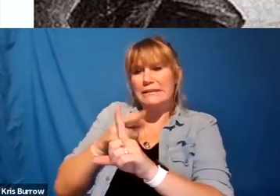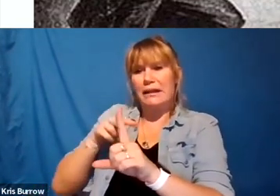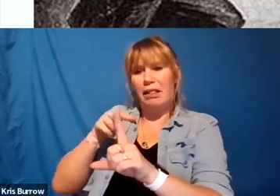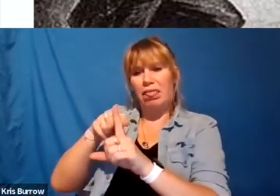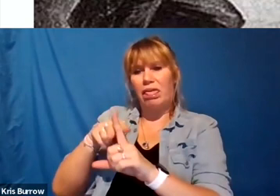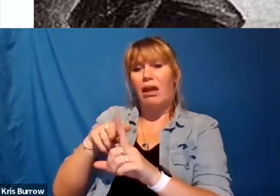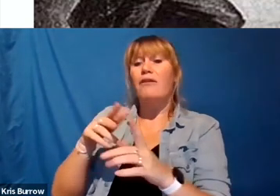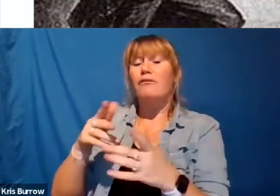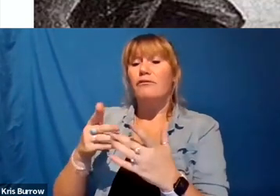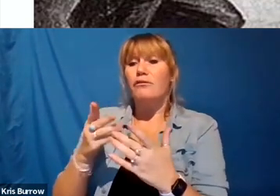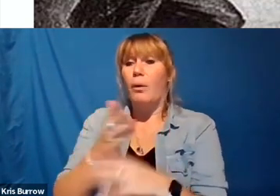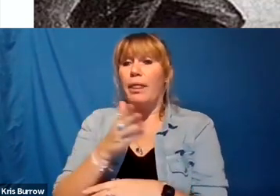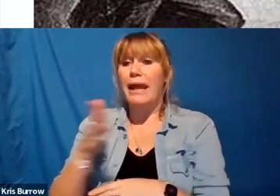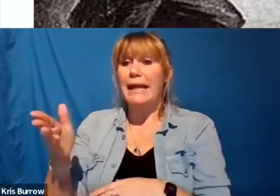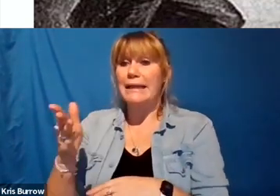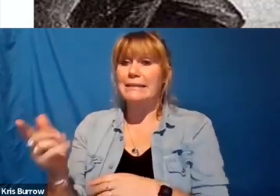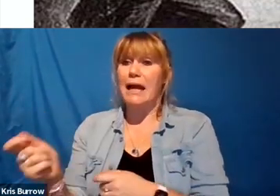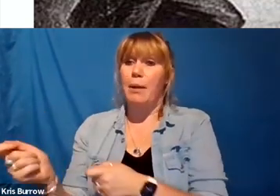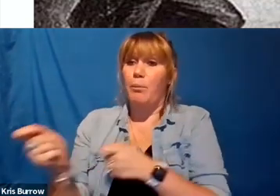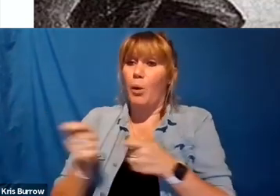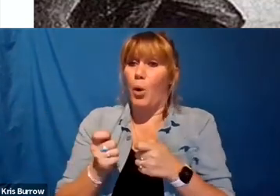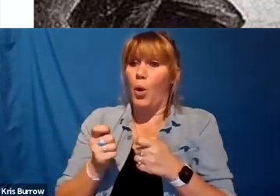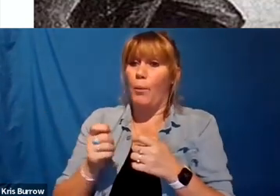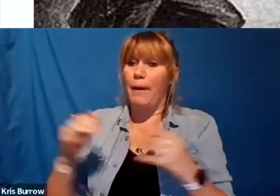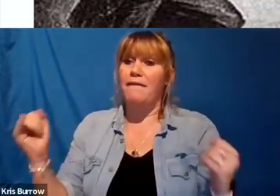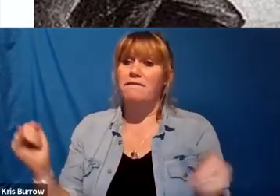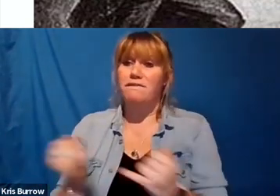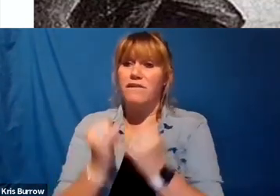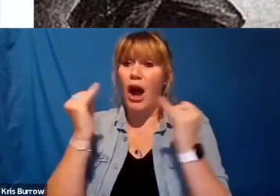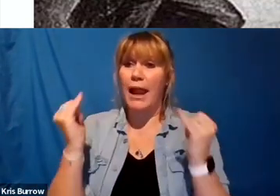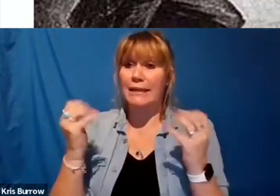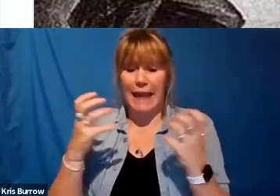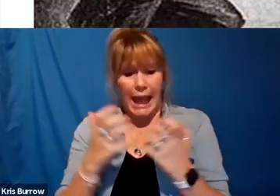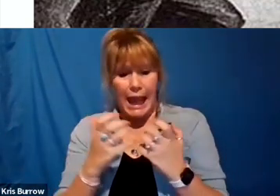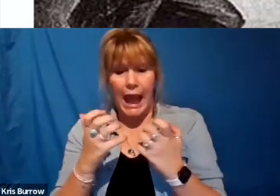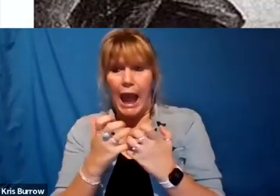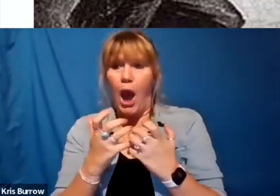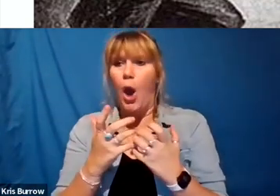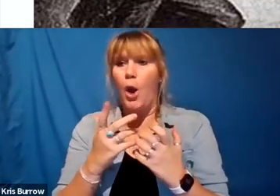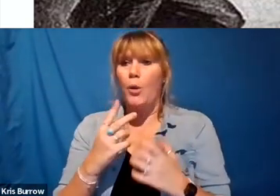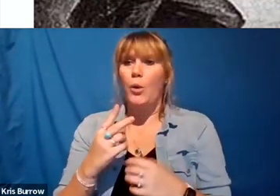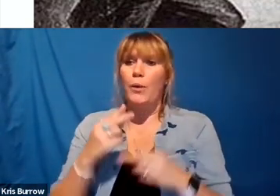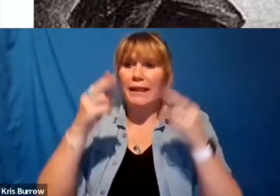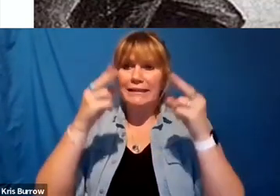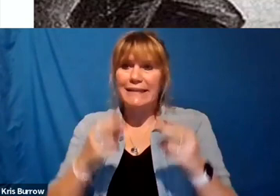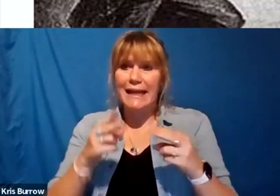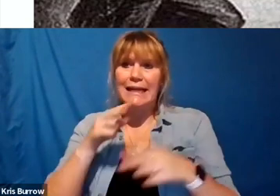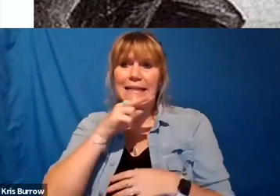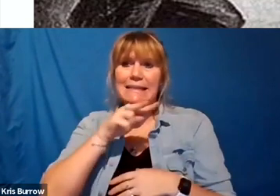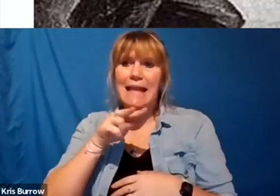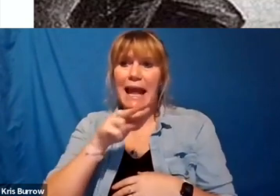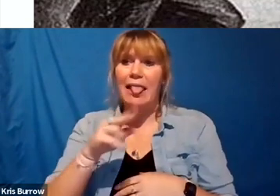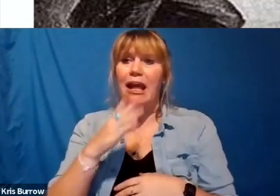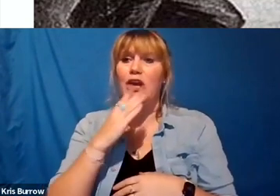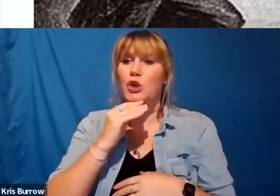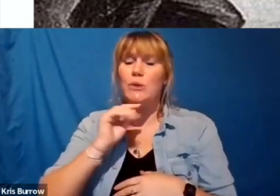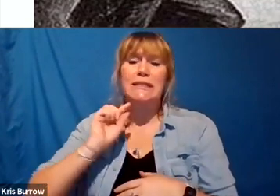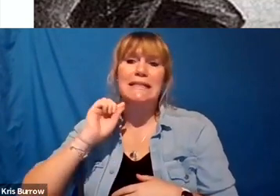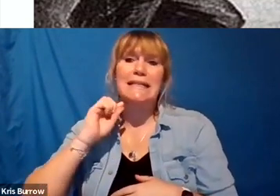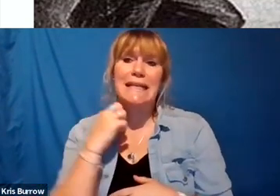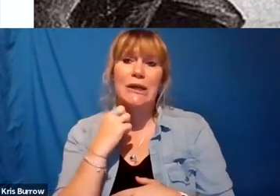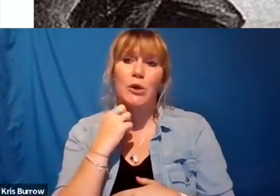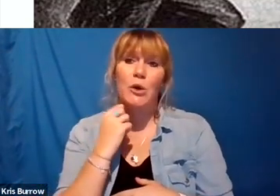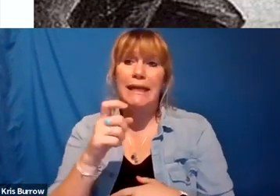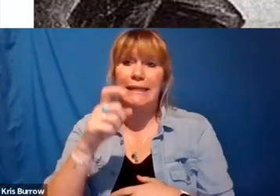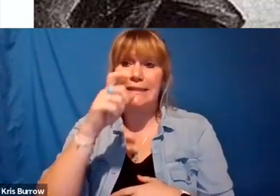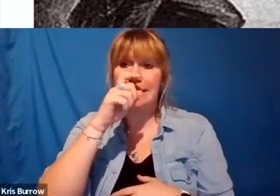from that place in the form of a deadly snake, which he uses to kill his stepdaughters. This represents a